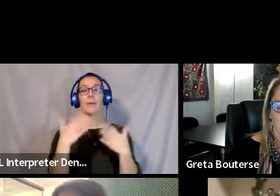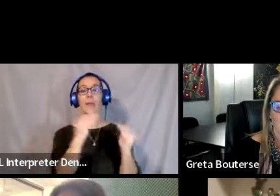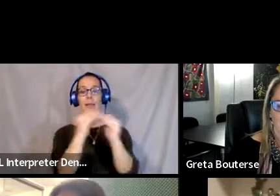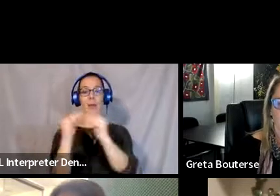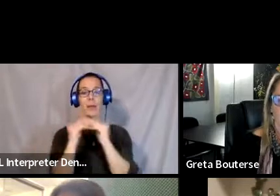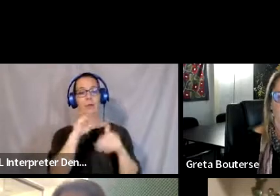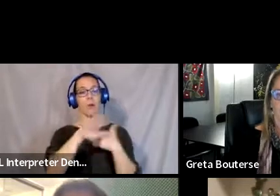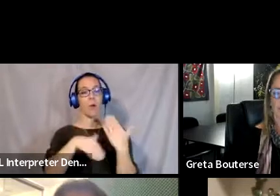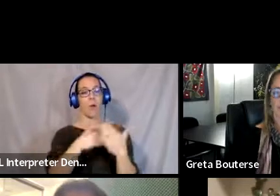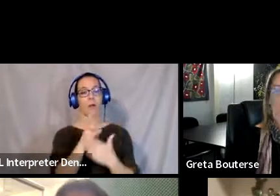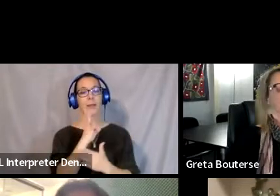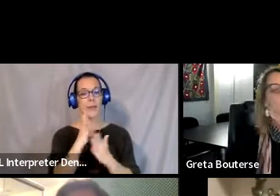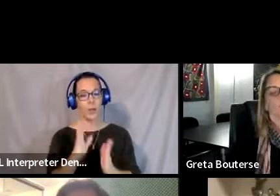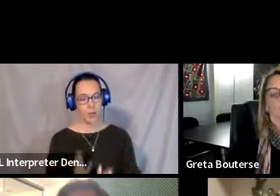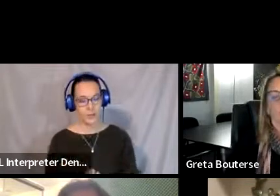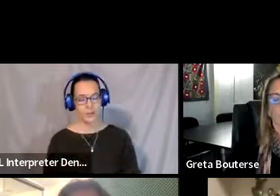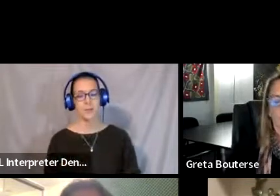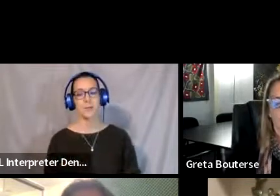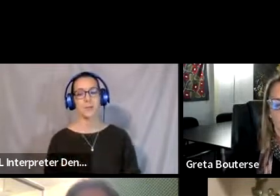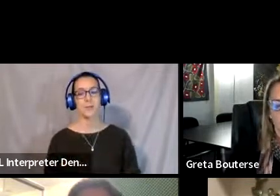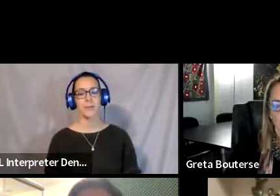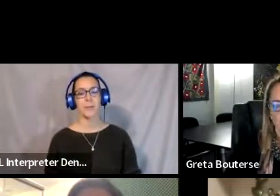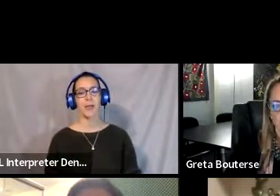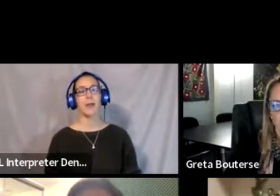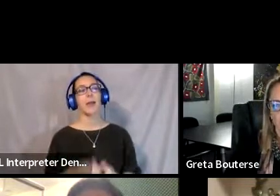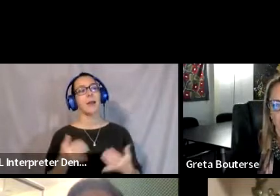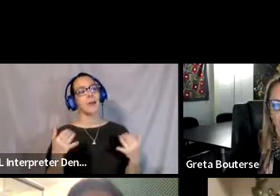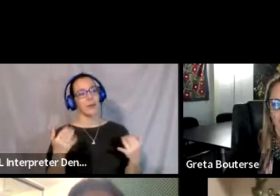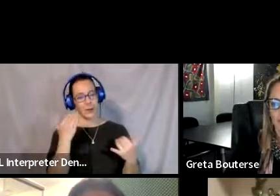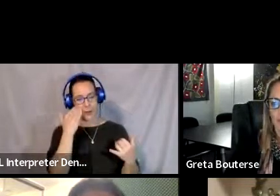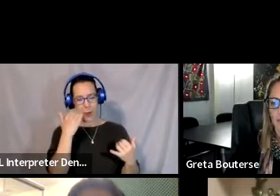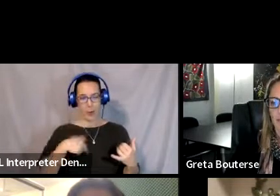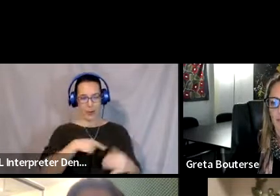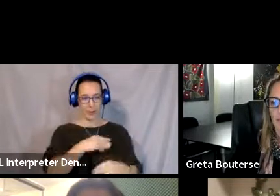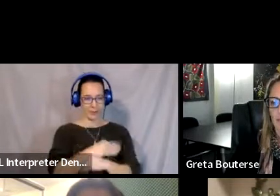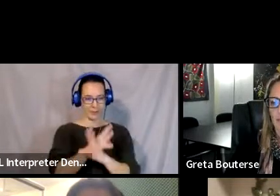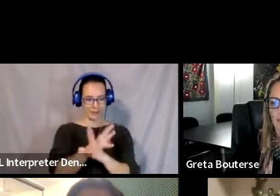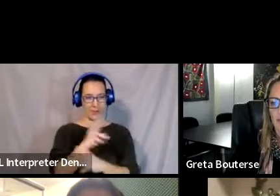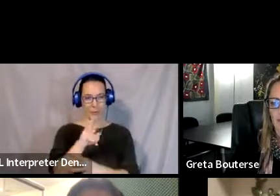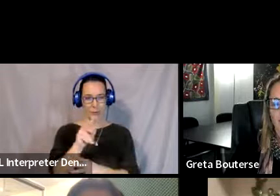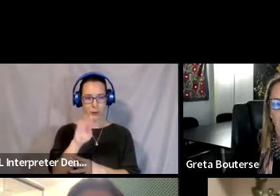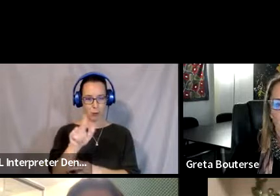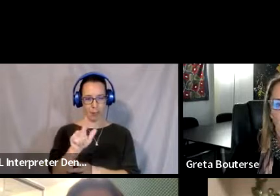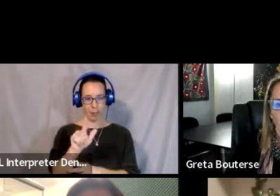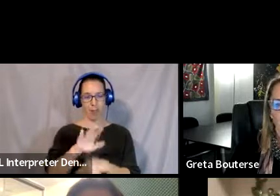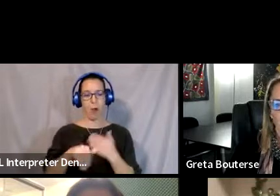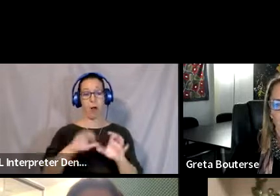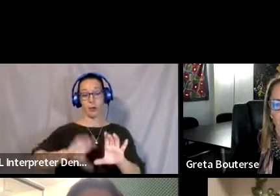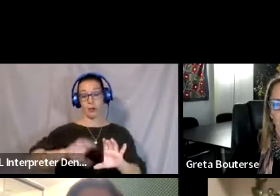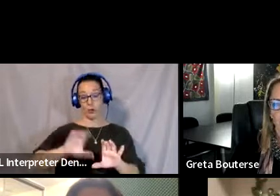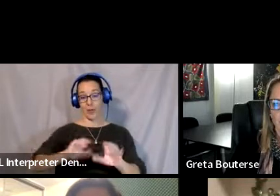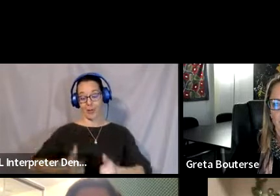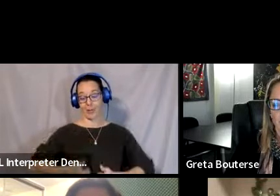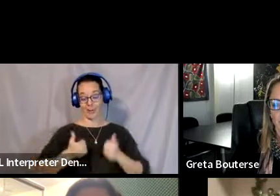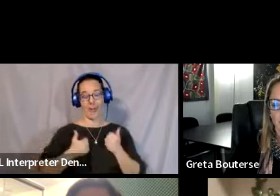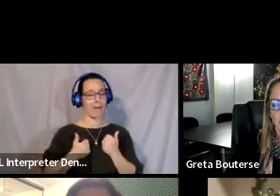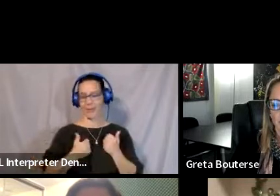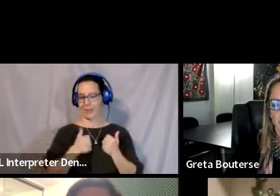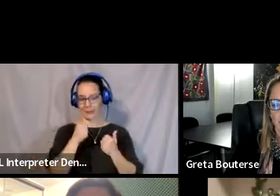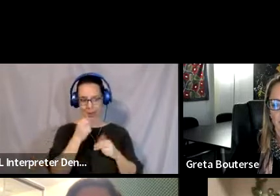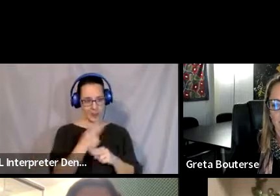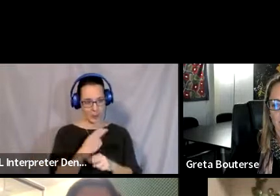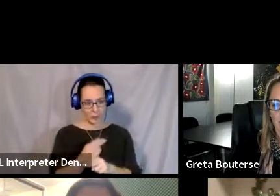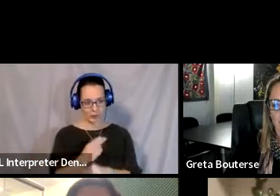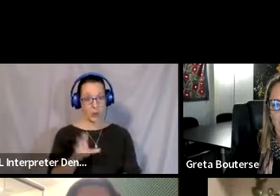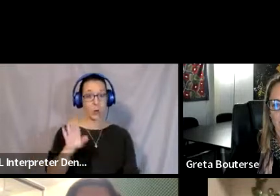all speakers. The format is virtual, as you all know already. All live chat functions have been disabled. The raise hand feature will